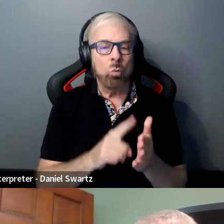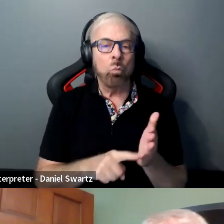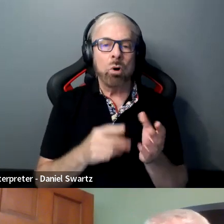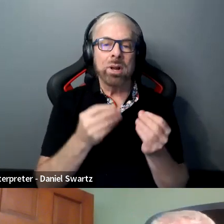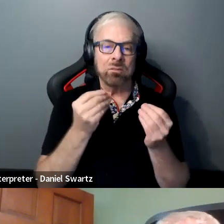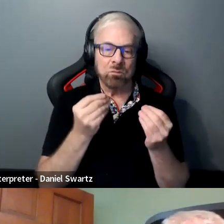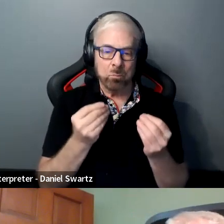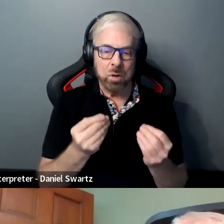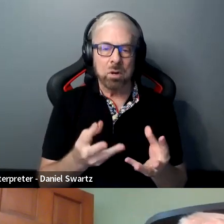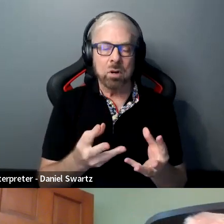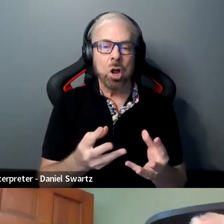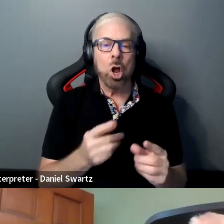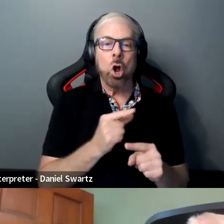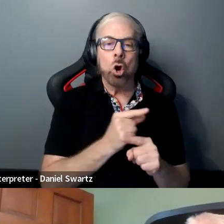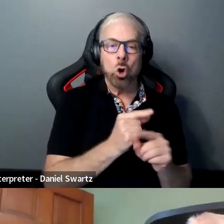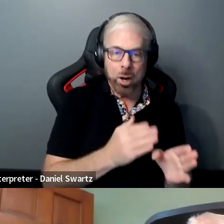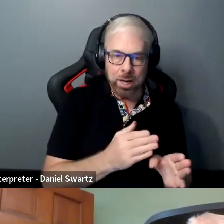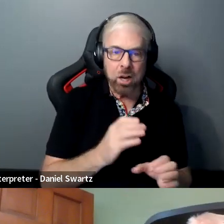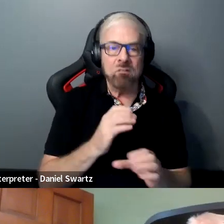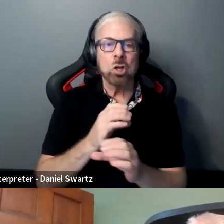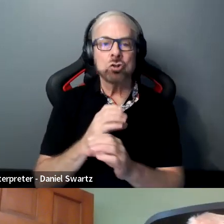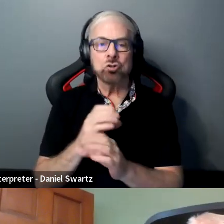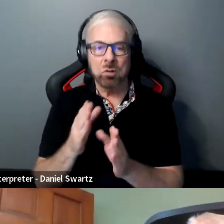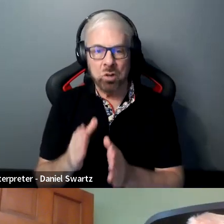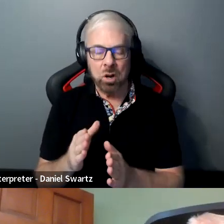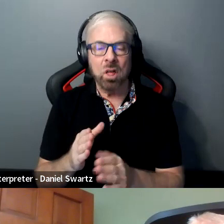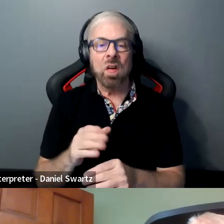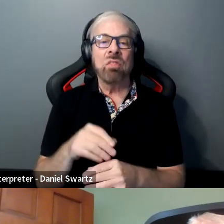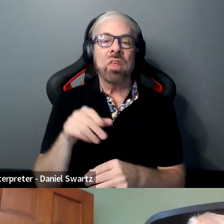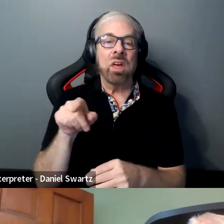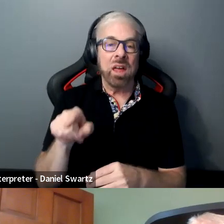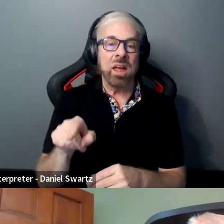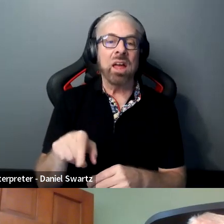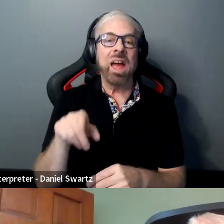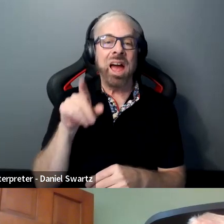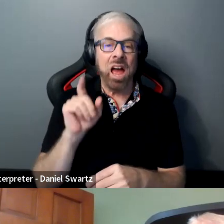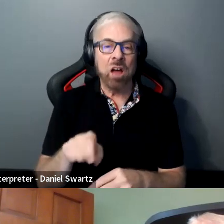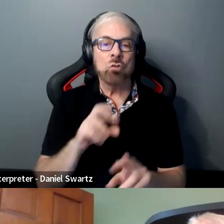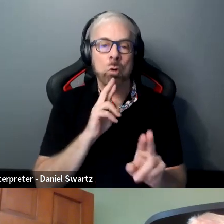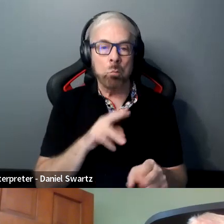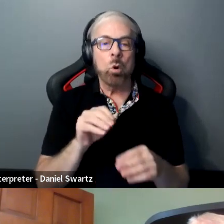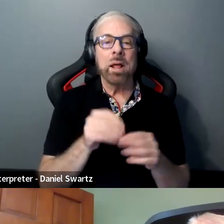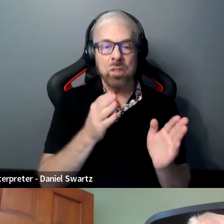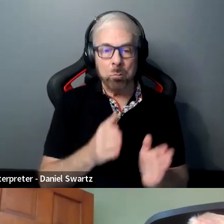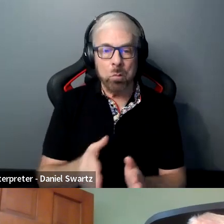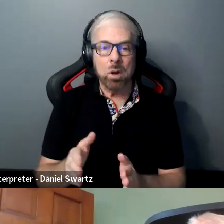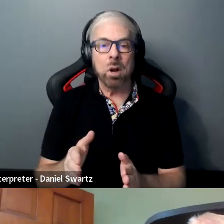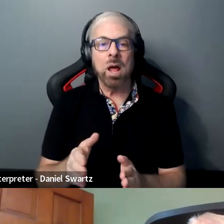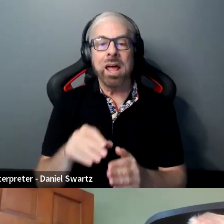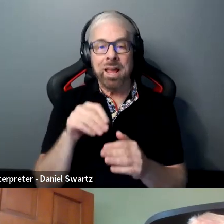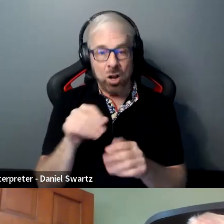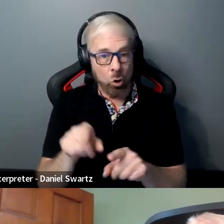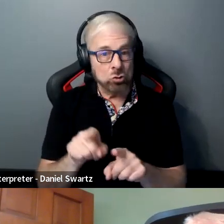information guardians and conservators had to report in their plans and in their